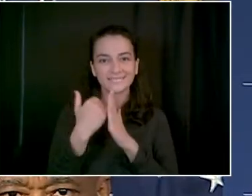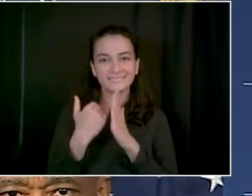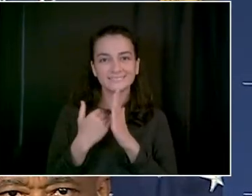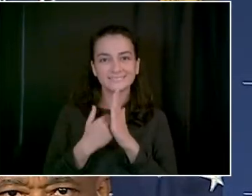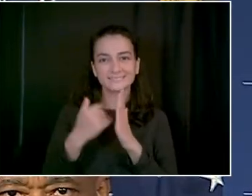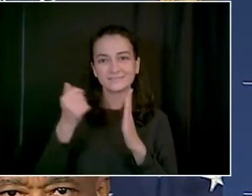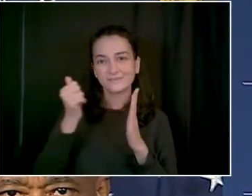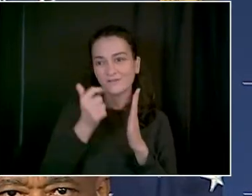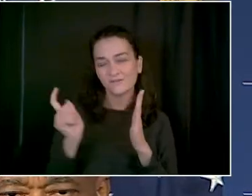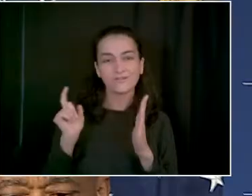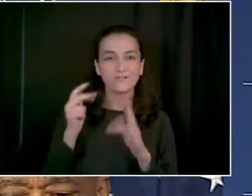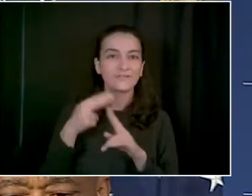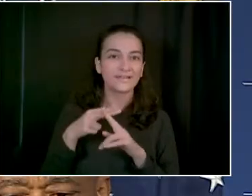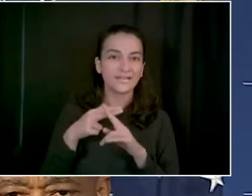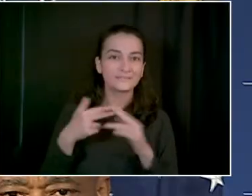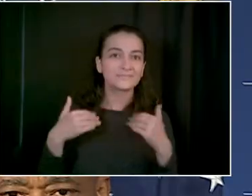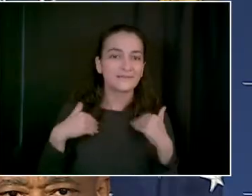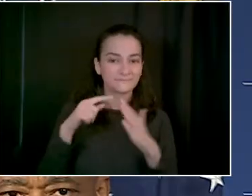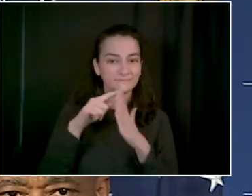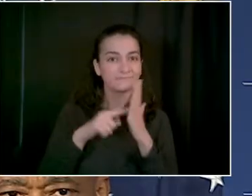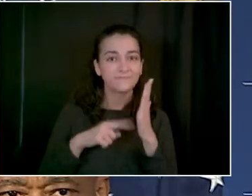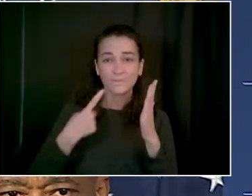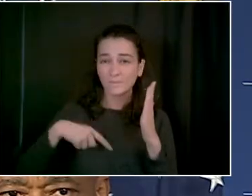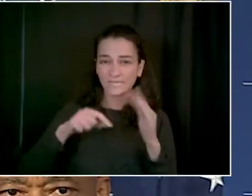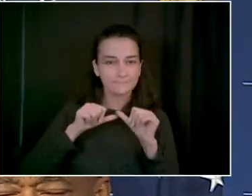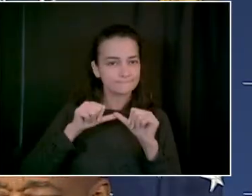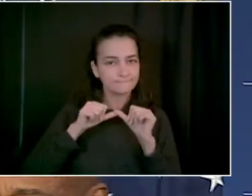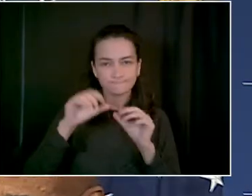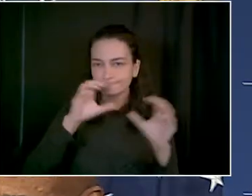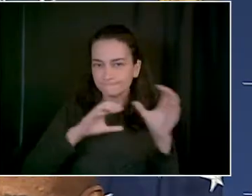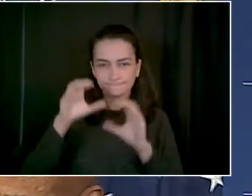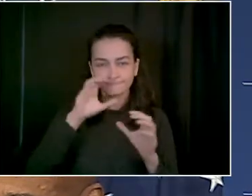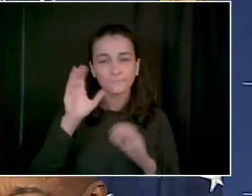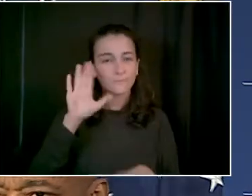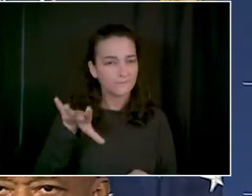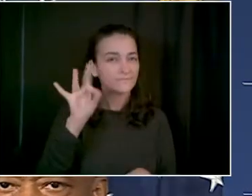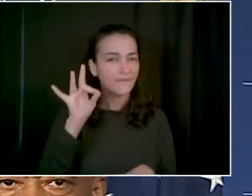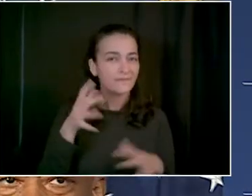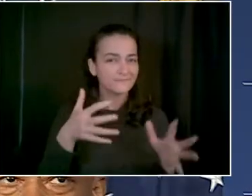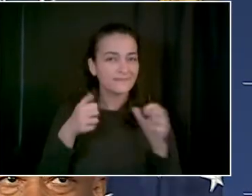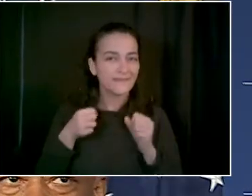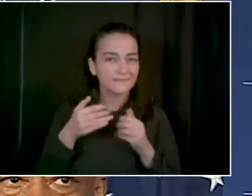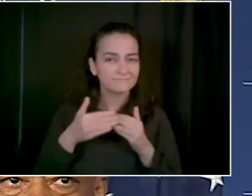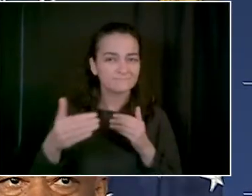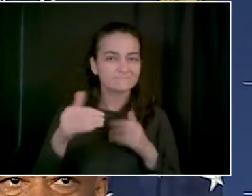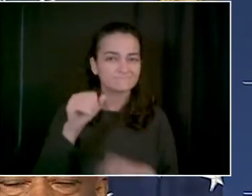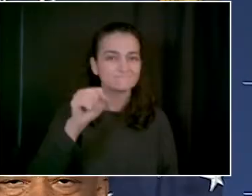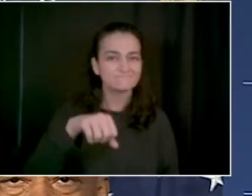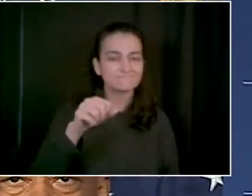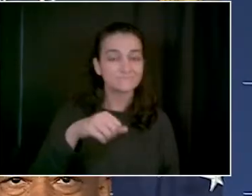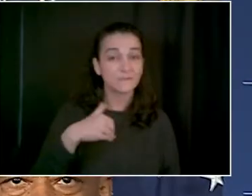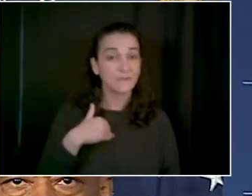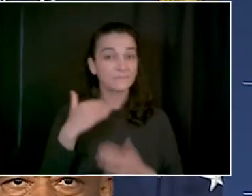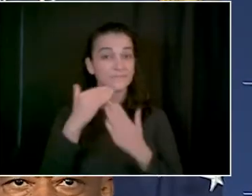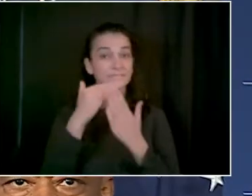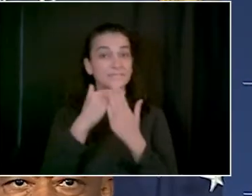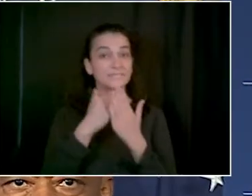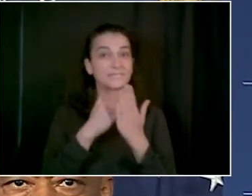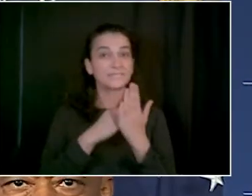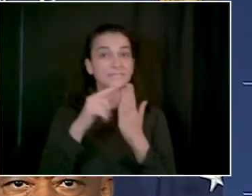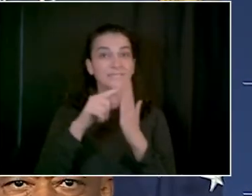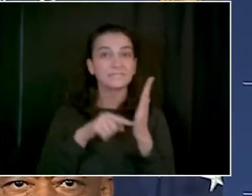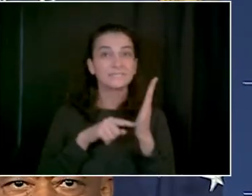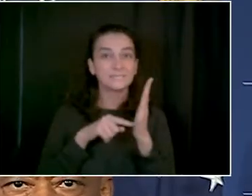violence with blindfolds on, and without this tool, we'd lose the edge that keeps our city safe. That's why